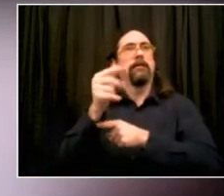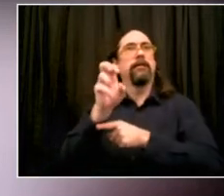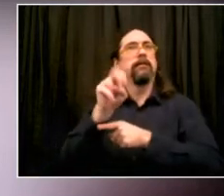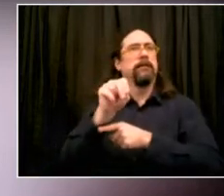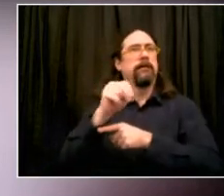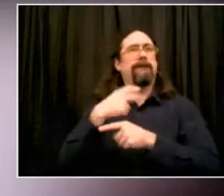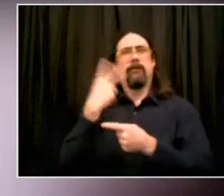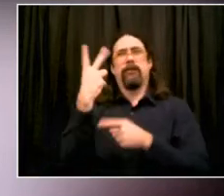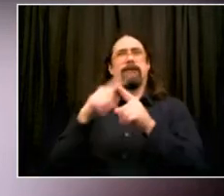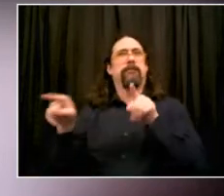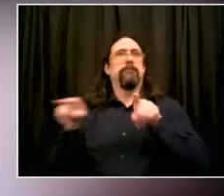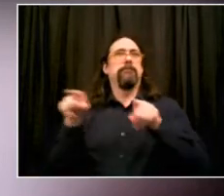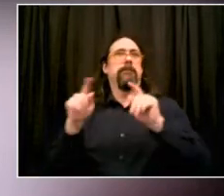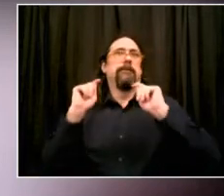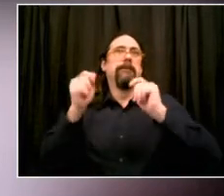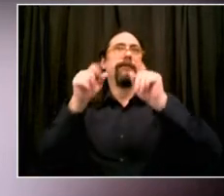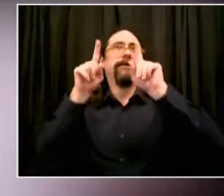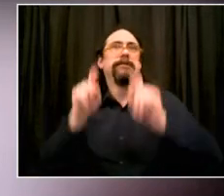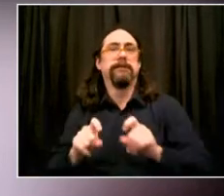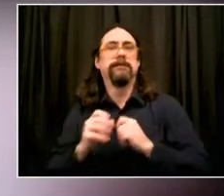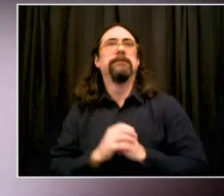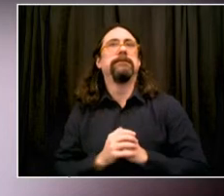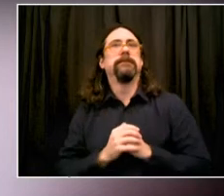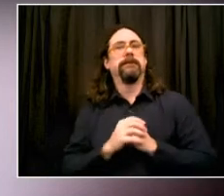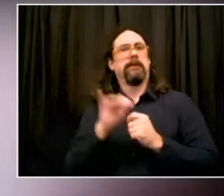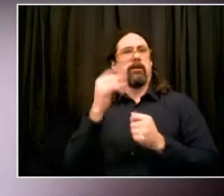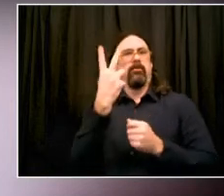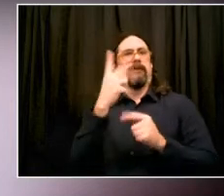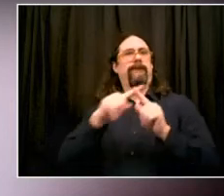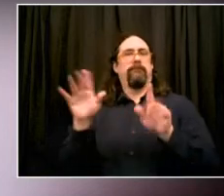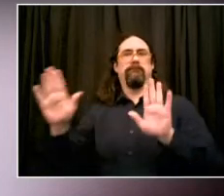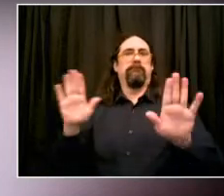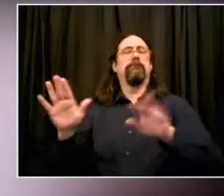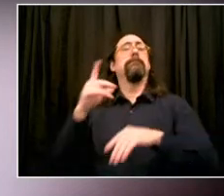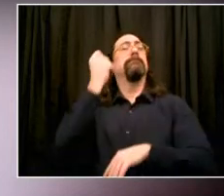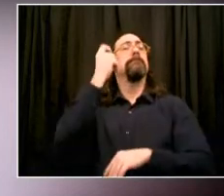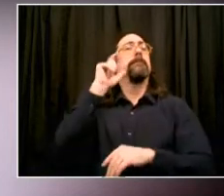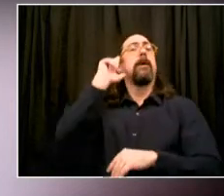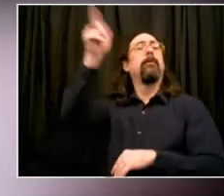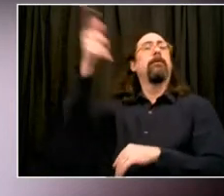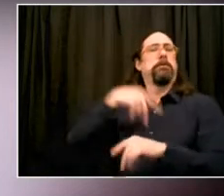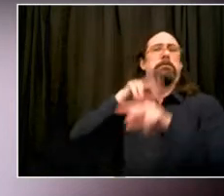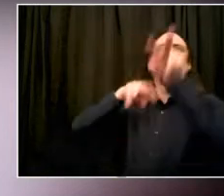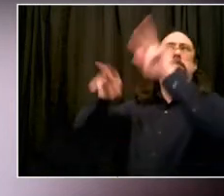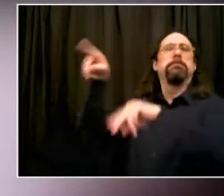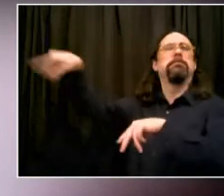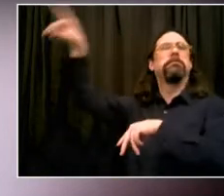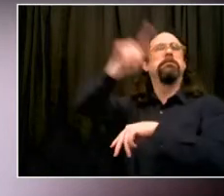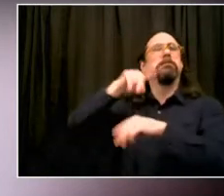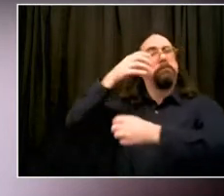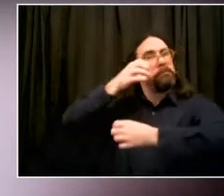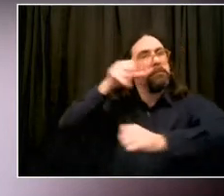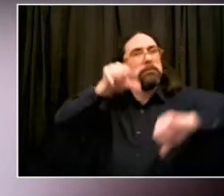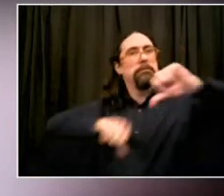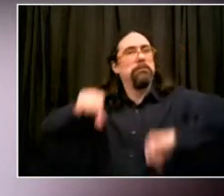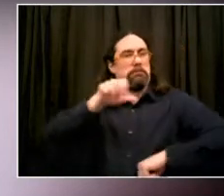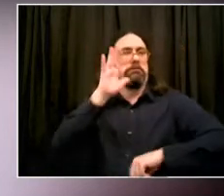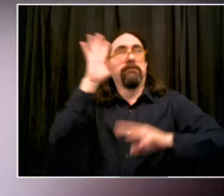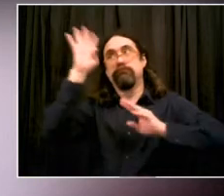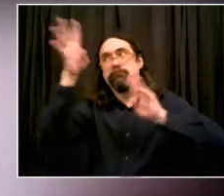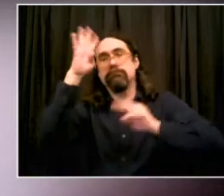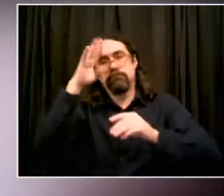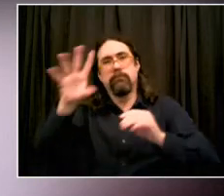testing options that are available, which will help with the reopening that we hope to get